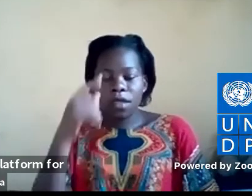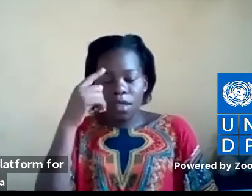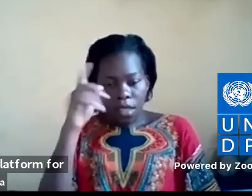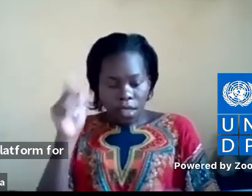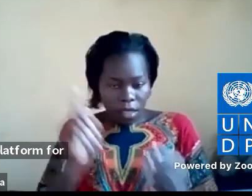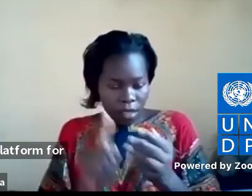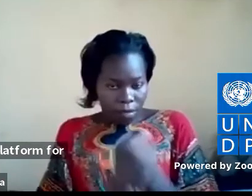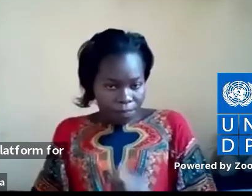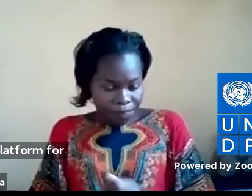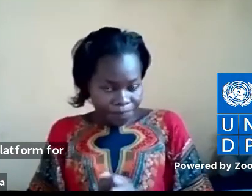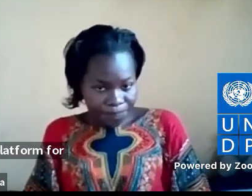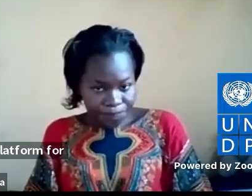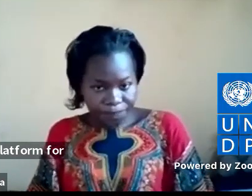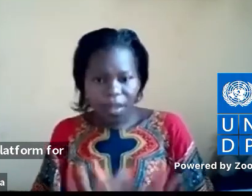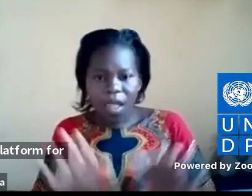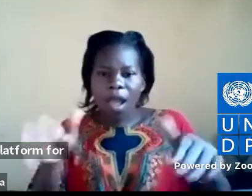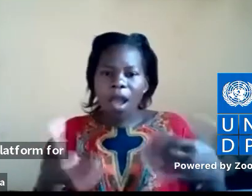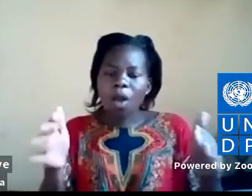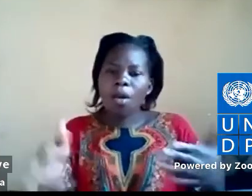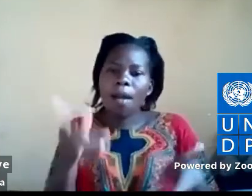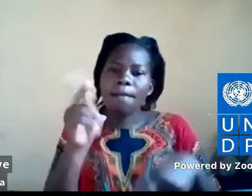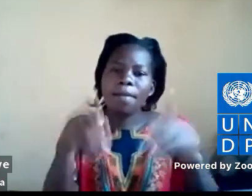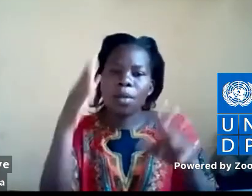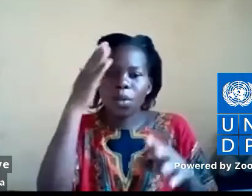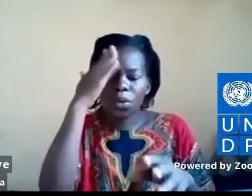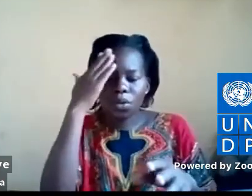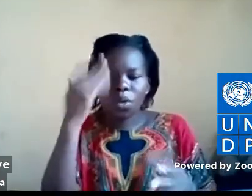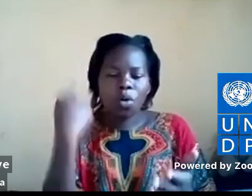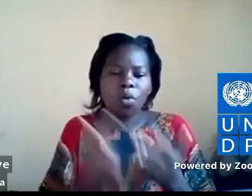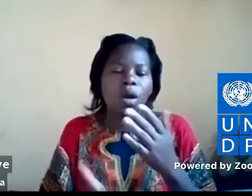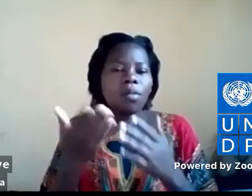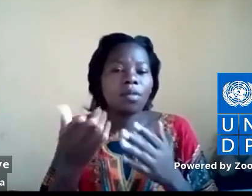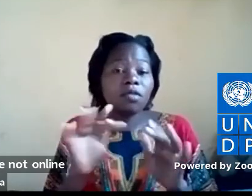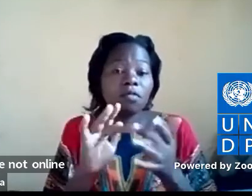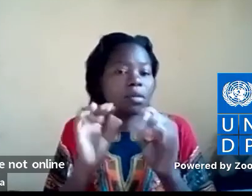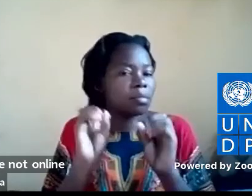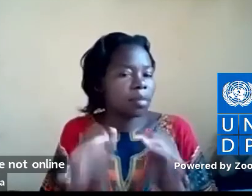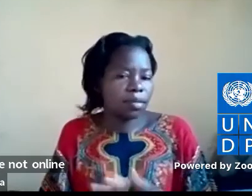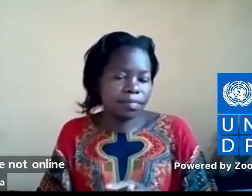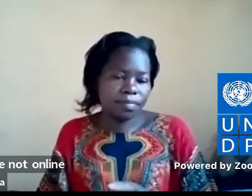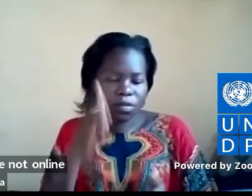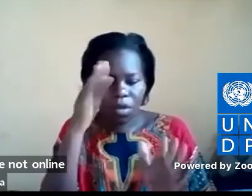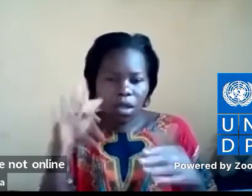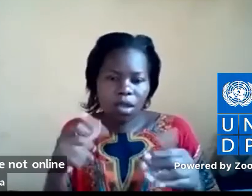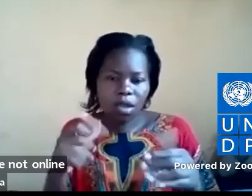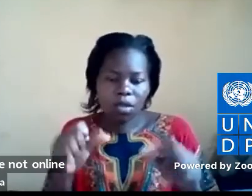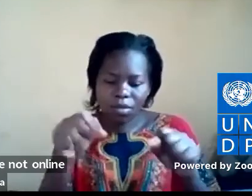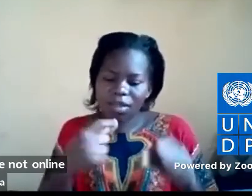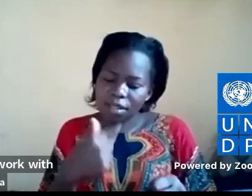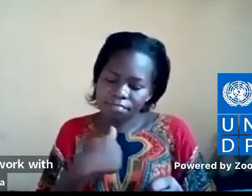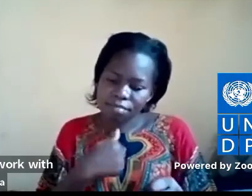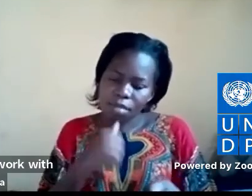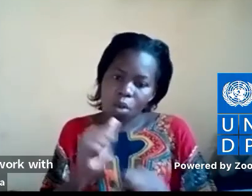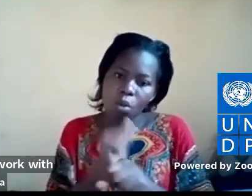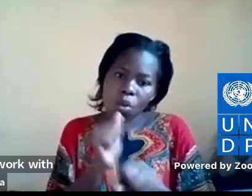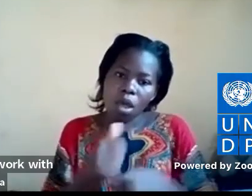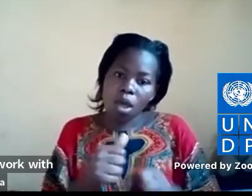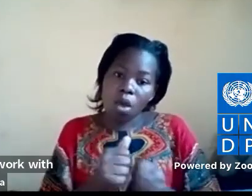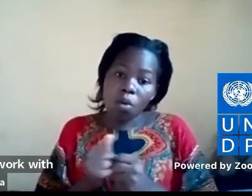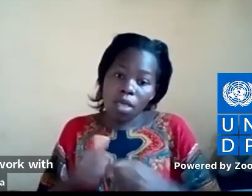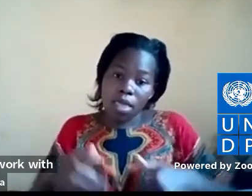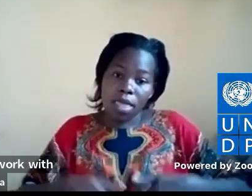how will people know what you have if you're not online? You can say, for me, I'm going to work with young people who want to really